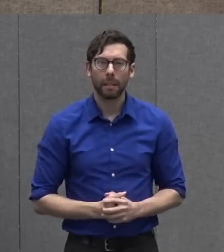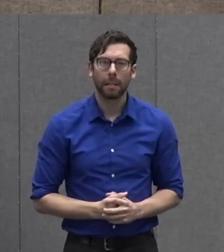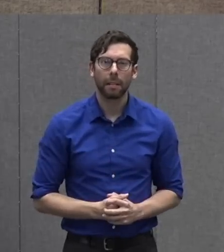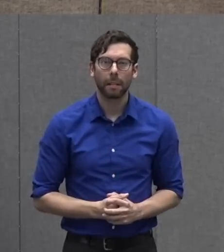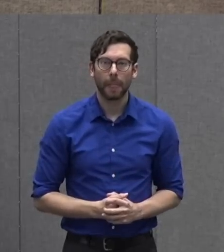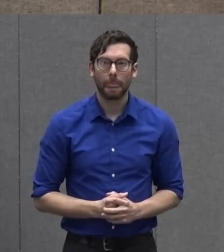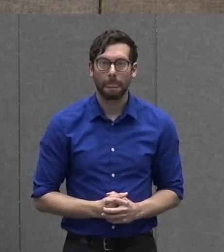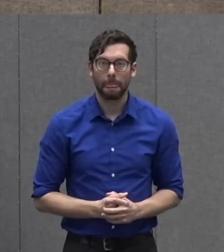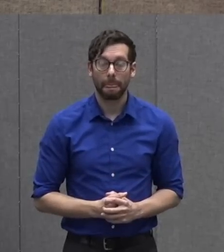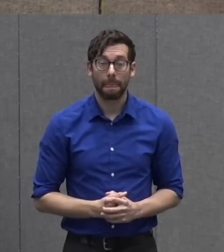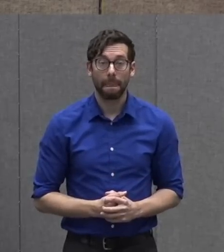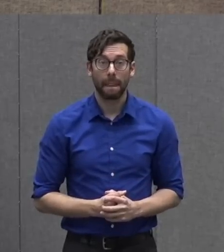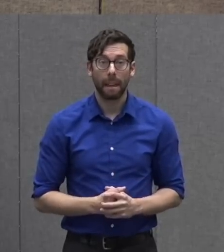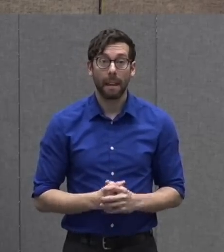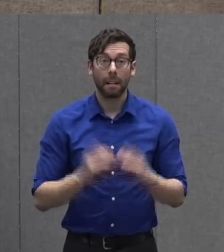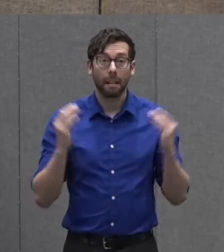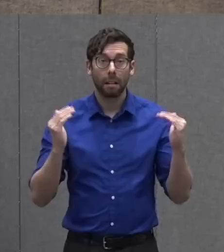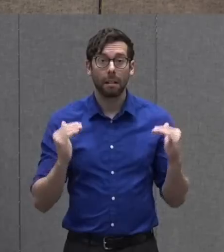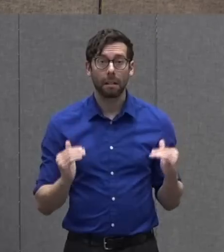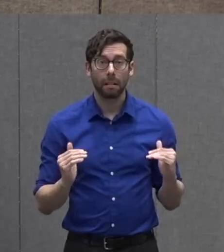How about a how question?